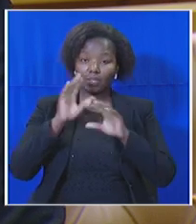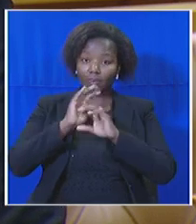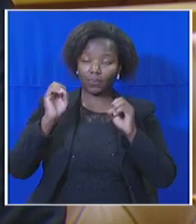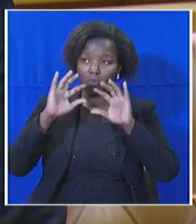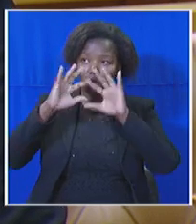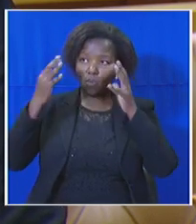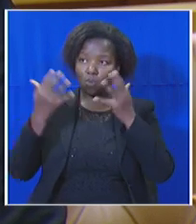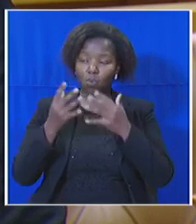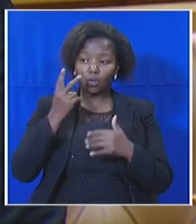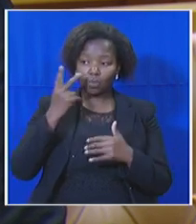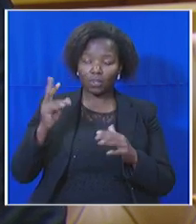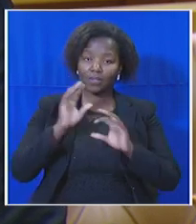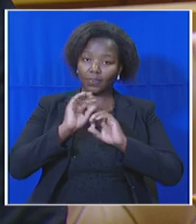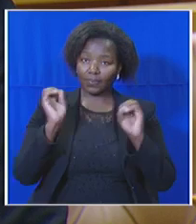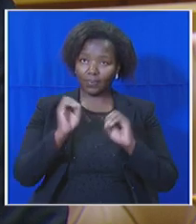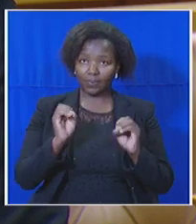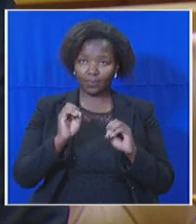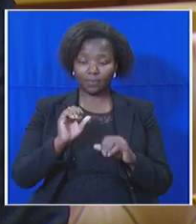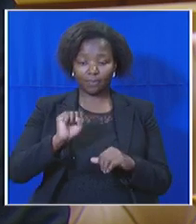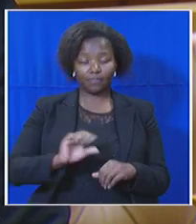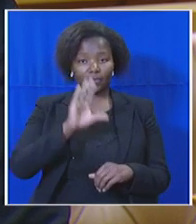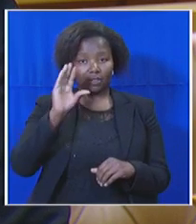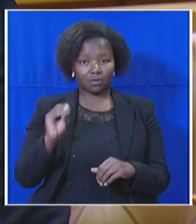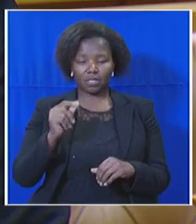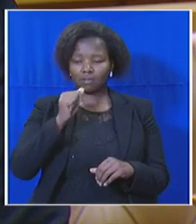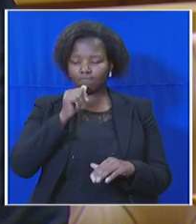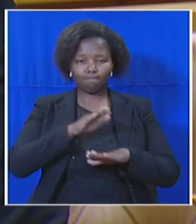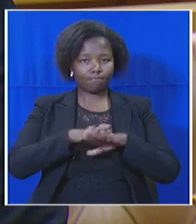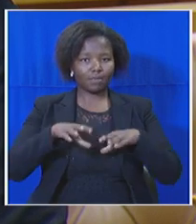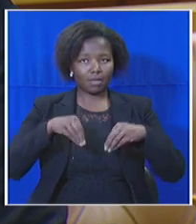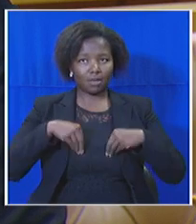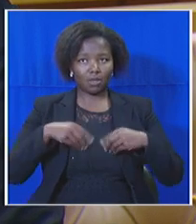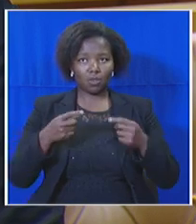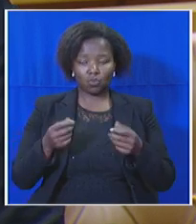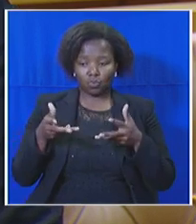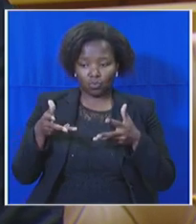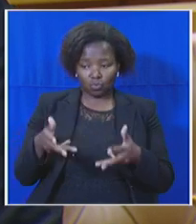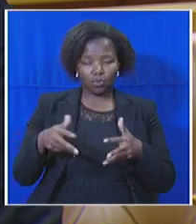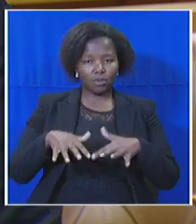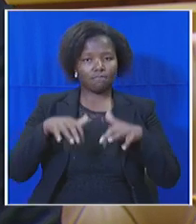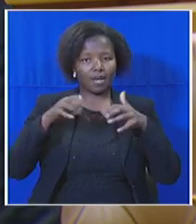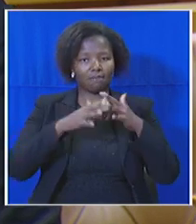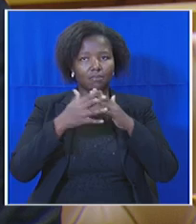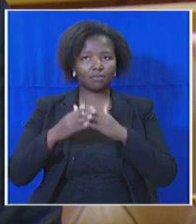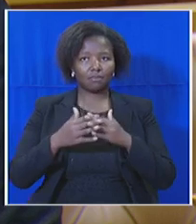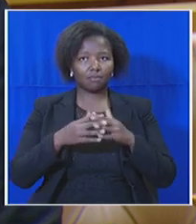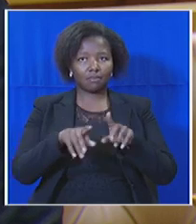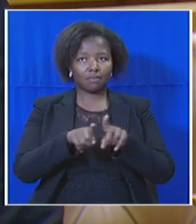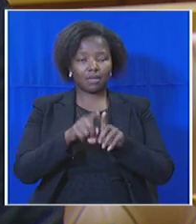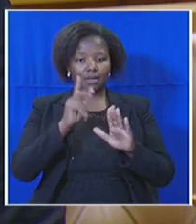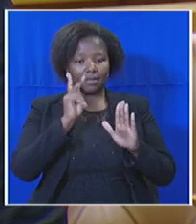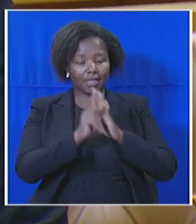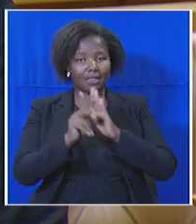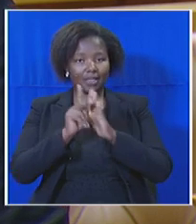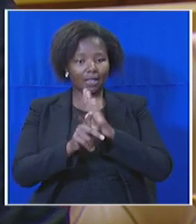watching. South Africans will not allow them to turn their parliament into what they have done with the ANC, where they kill each